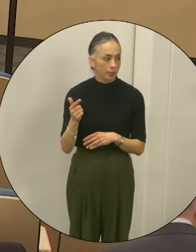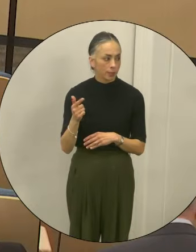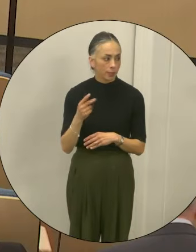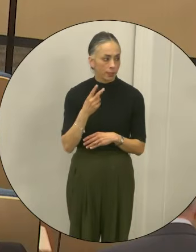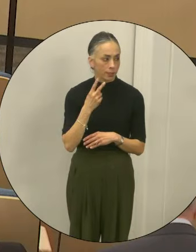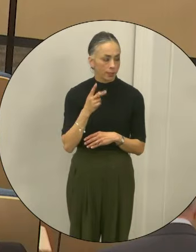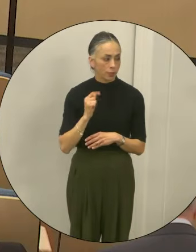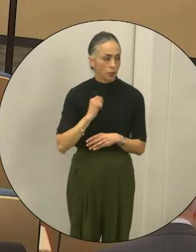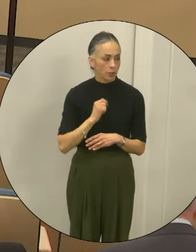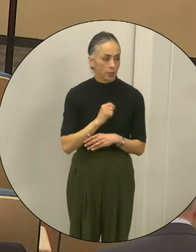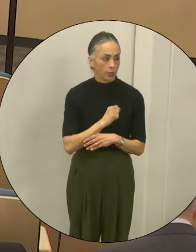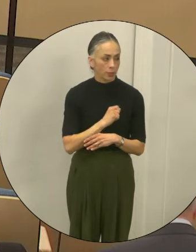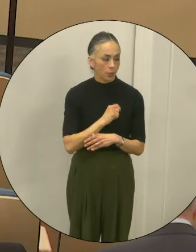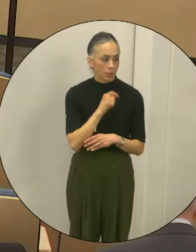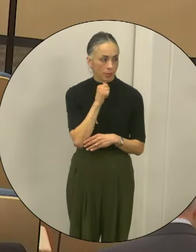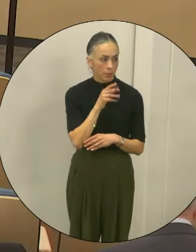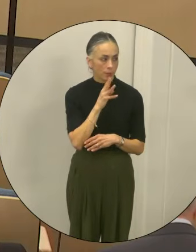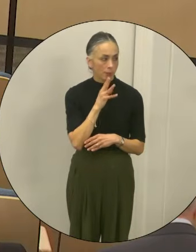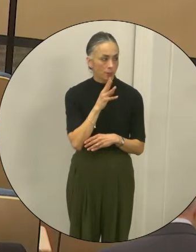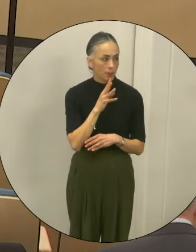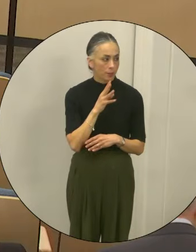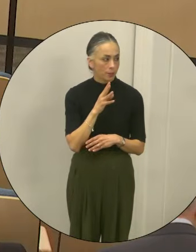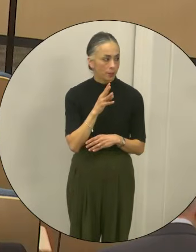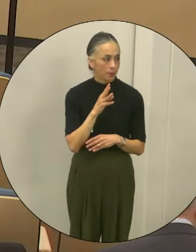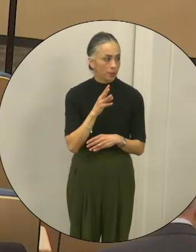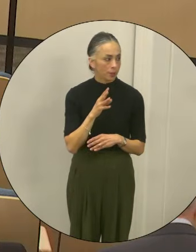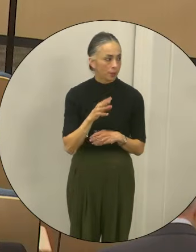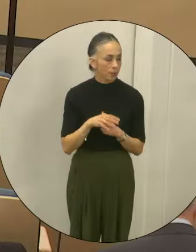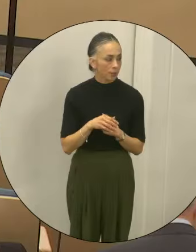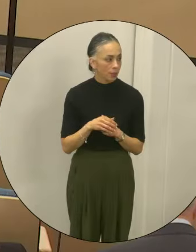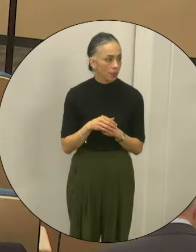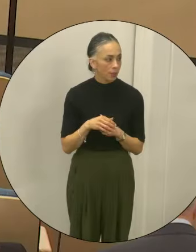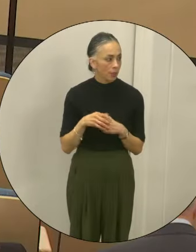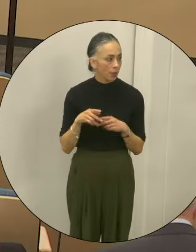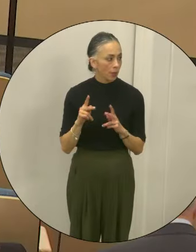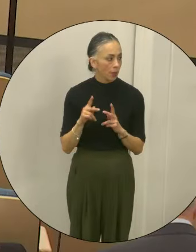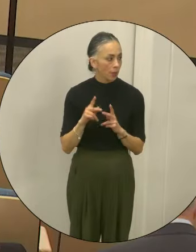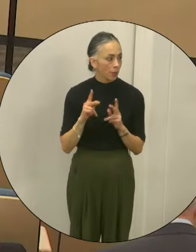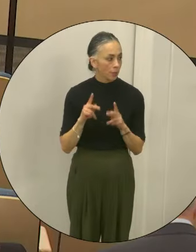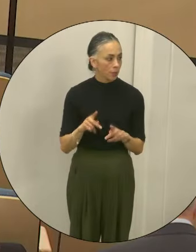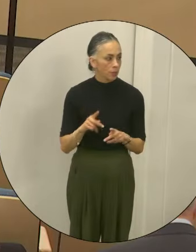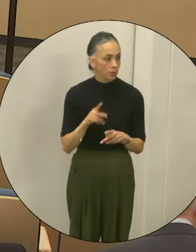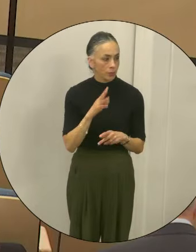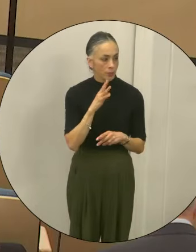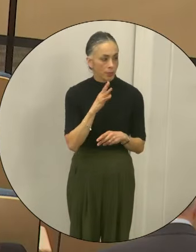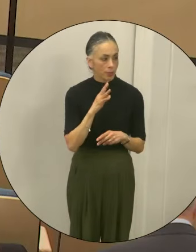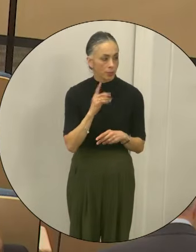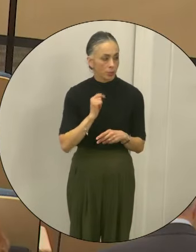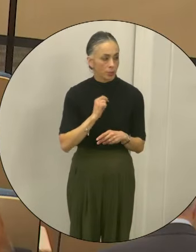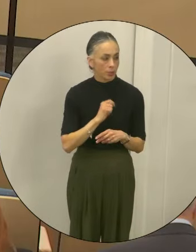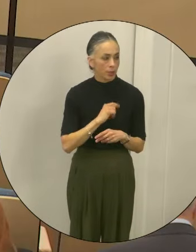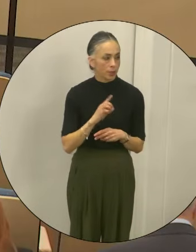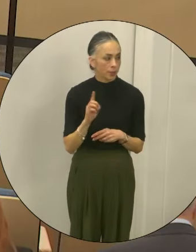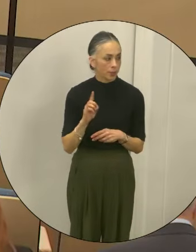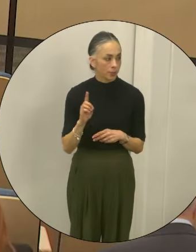see a trustee on here who has not spoken yet. Are you guys okay if I allow this person to go? Yeah, Trustee Dominguez.